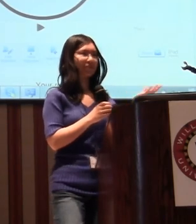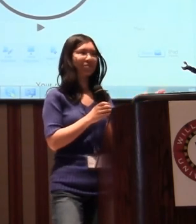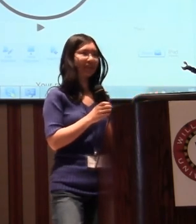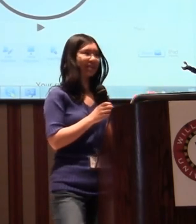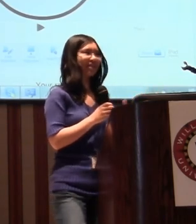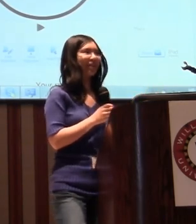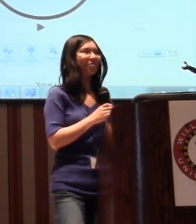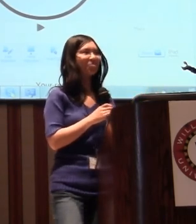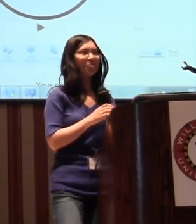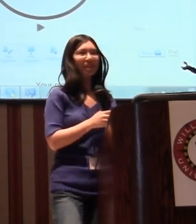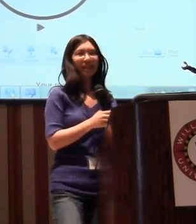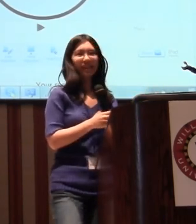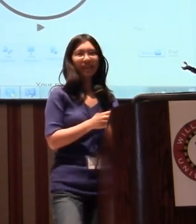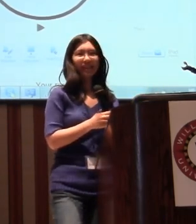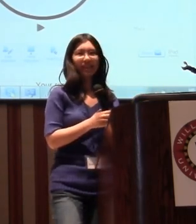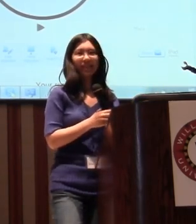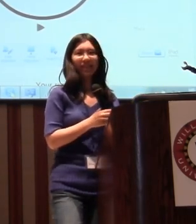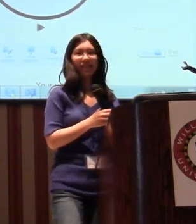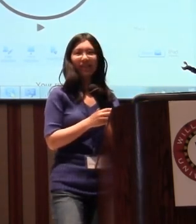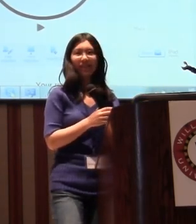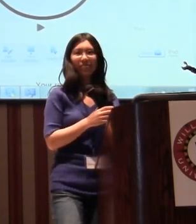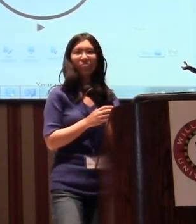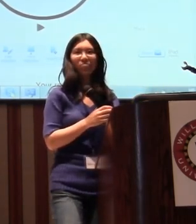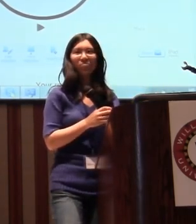What I'd like to share?